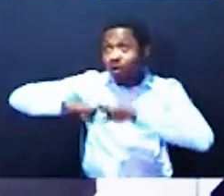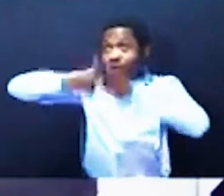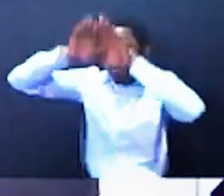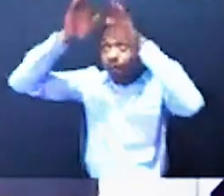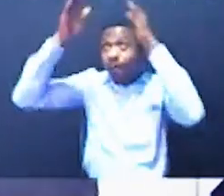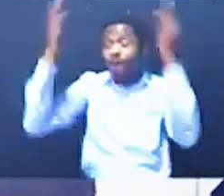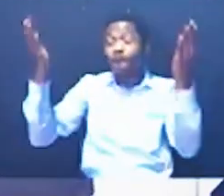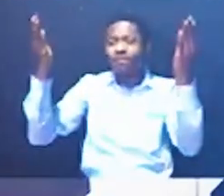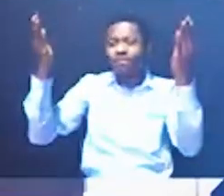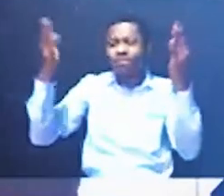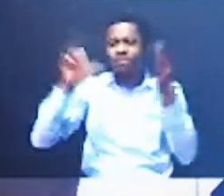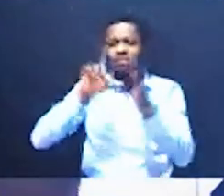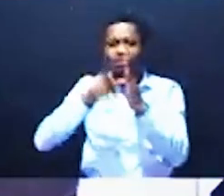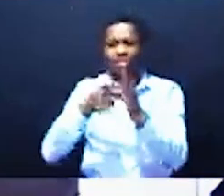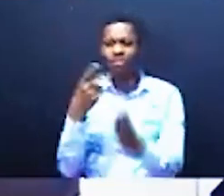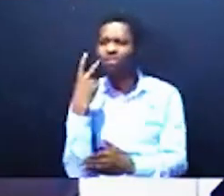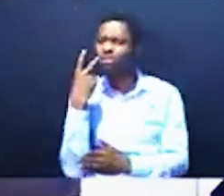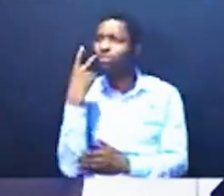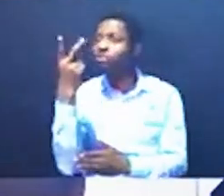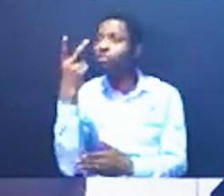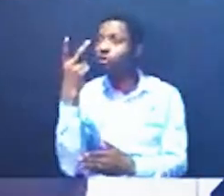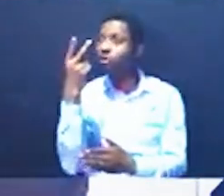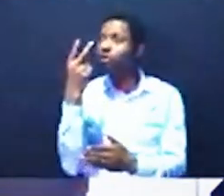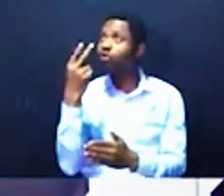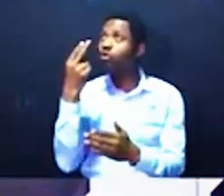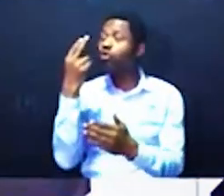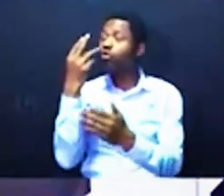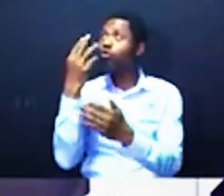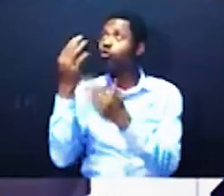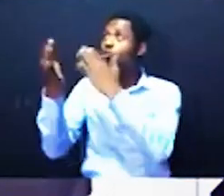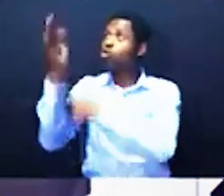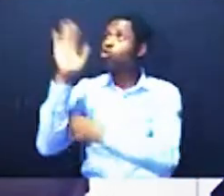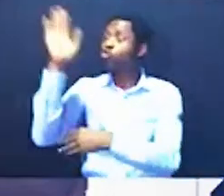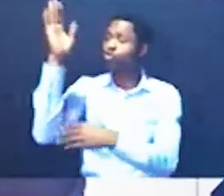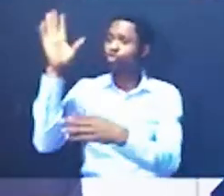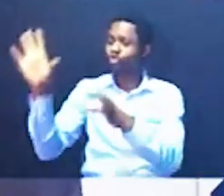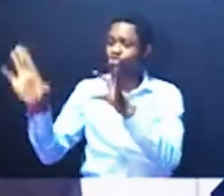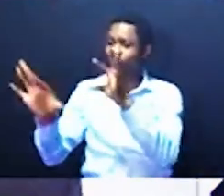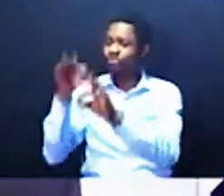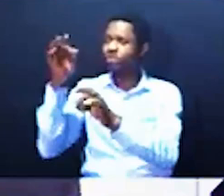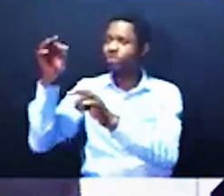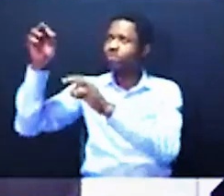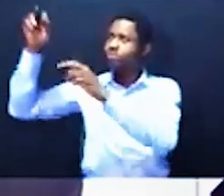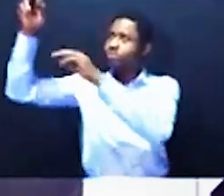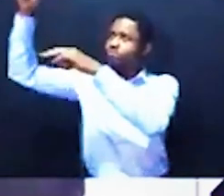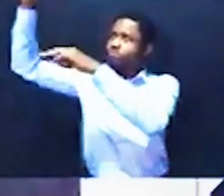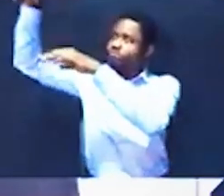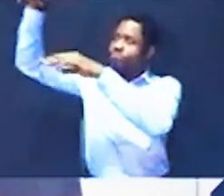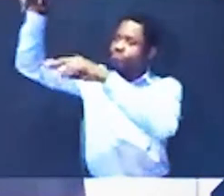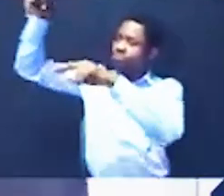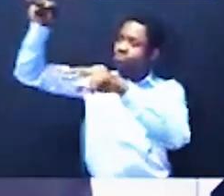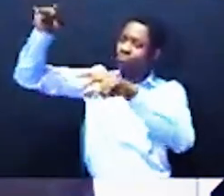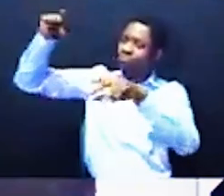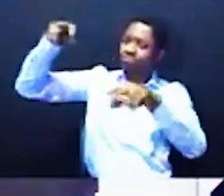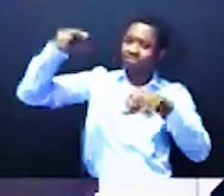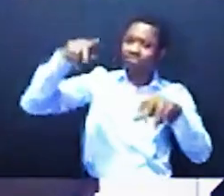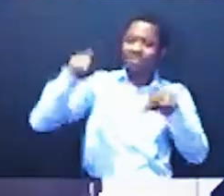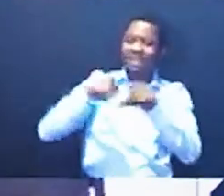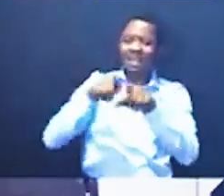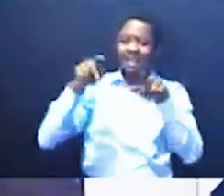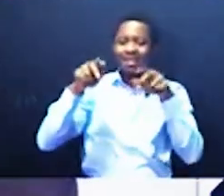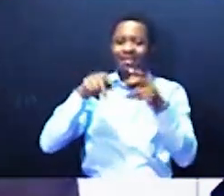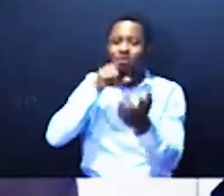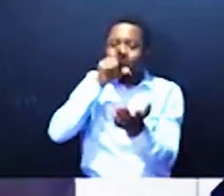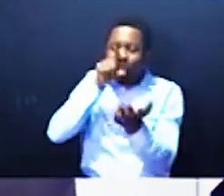the Spirit of God descending like a dove and alighting on him. Now, boy, Yesu esuwe